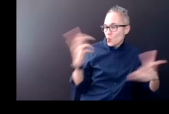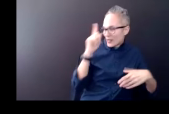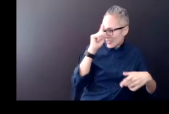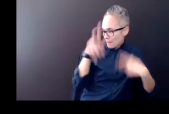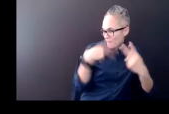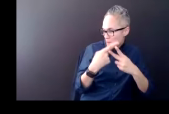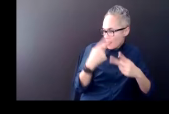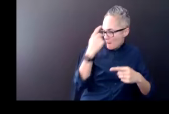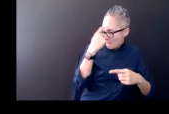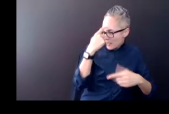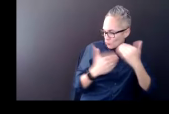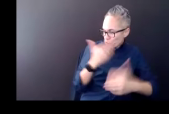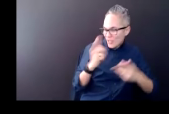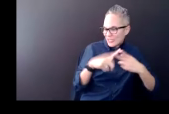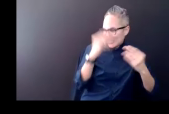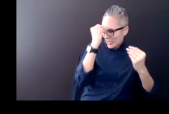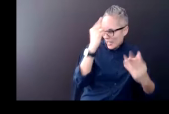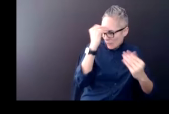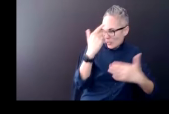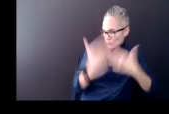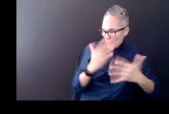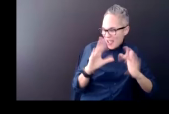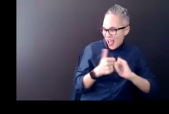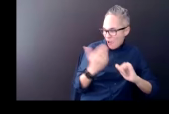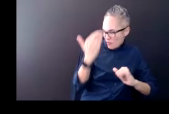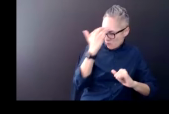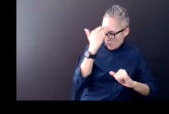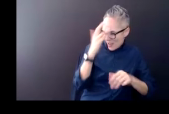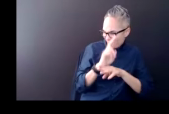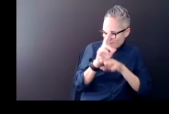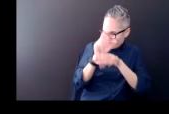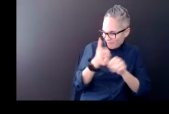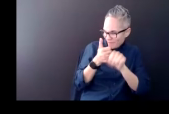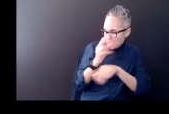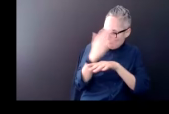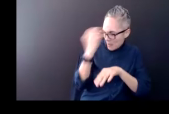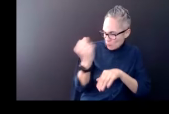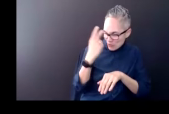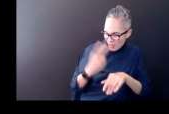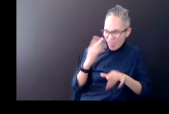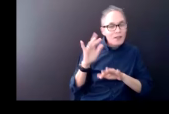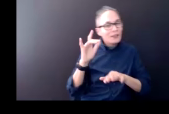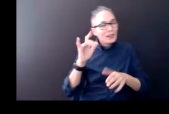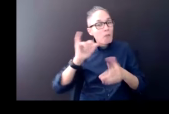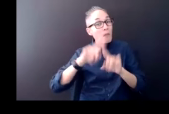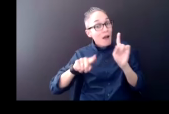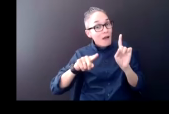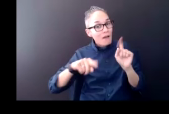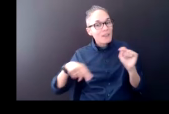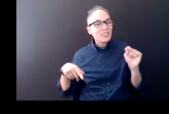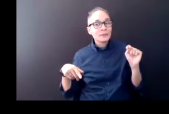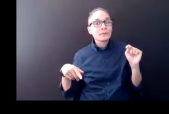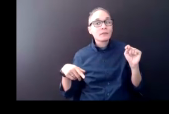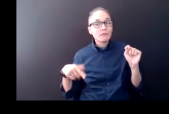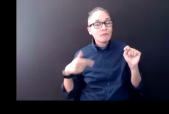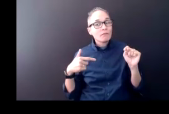have, information process, how the brain constructs memory, how does that get solidified. But but I think